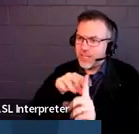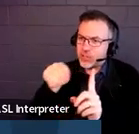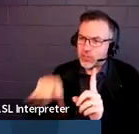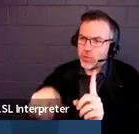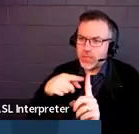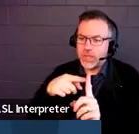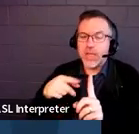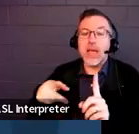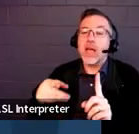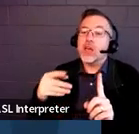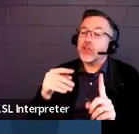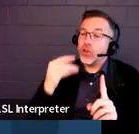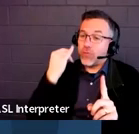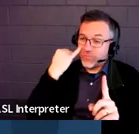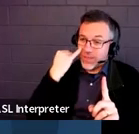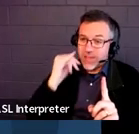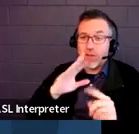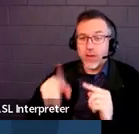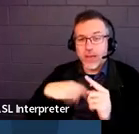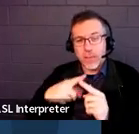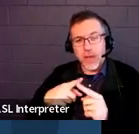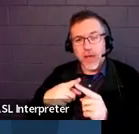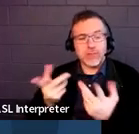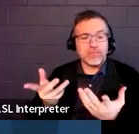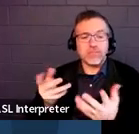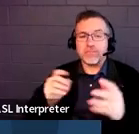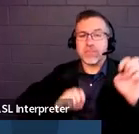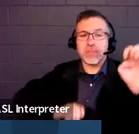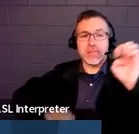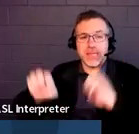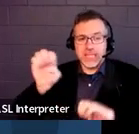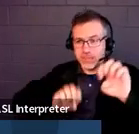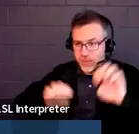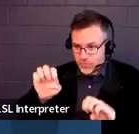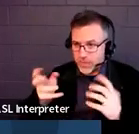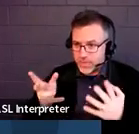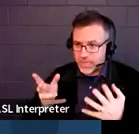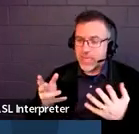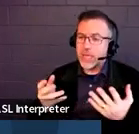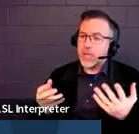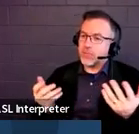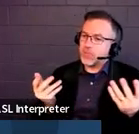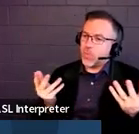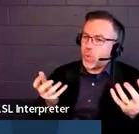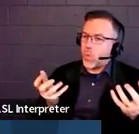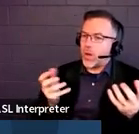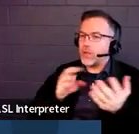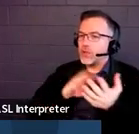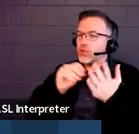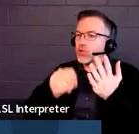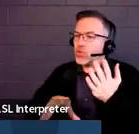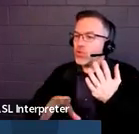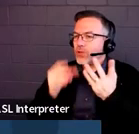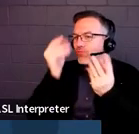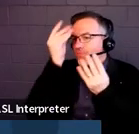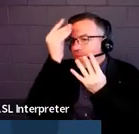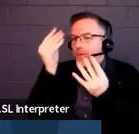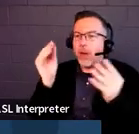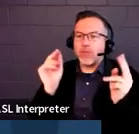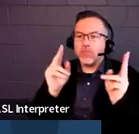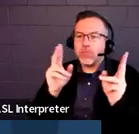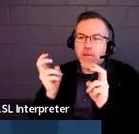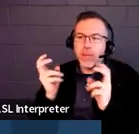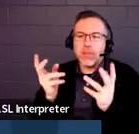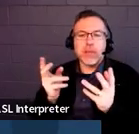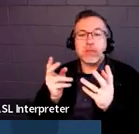when we are talking about experiential, we want them to be able to grapple with a topic, whether it's through discussion, whether